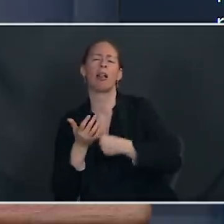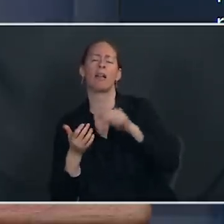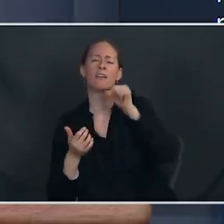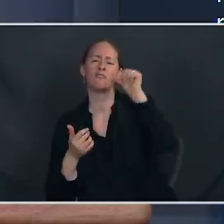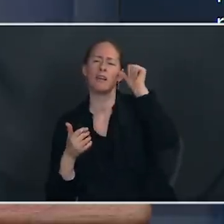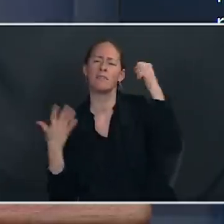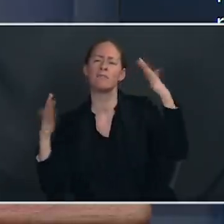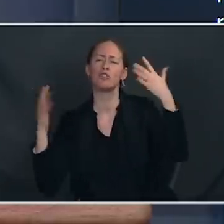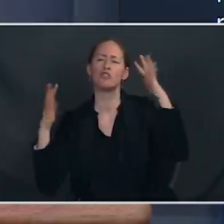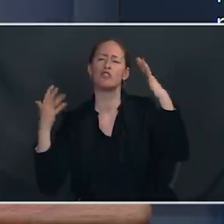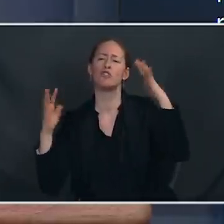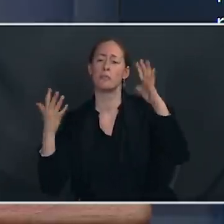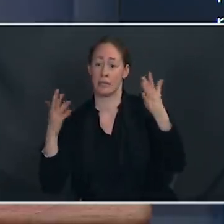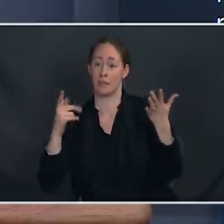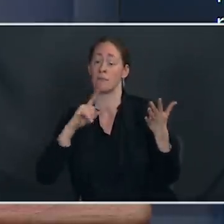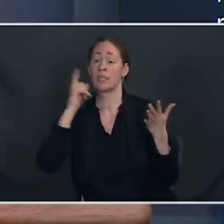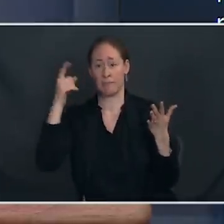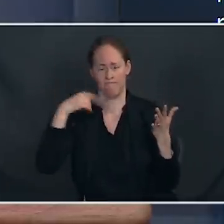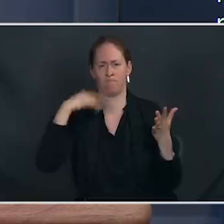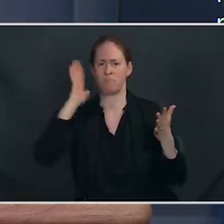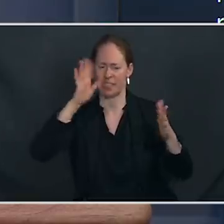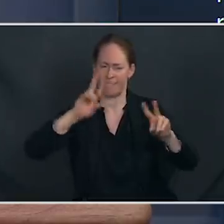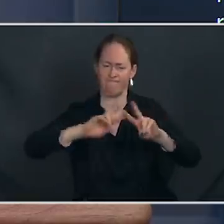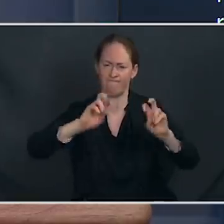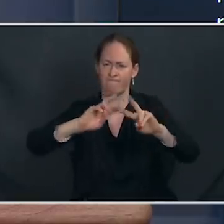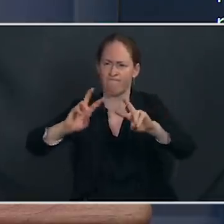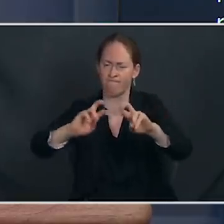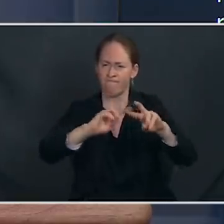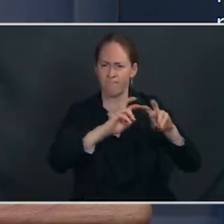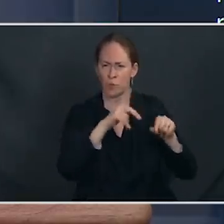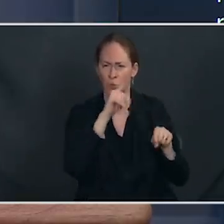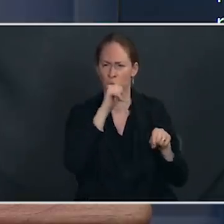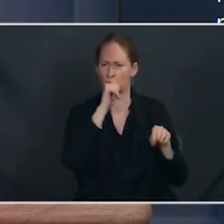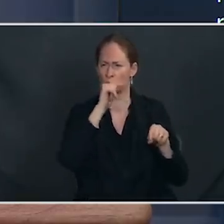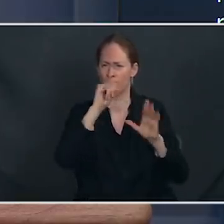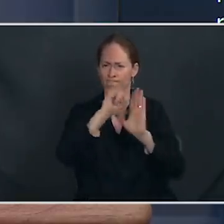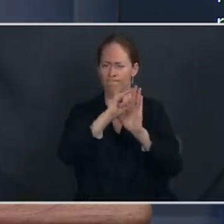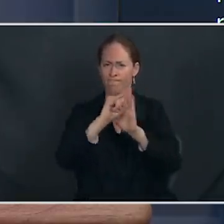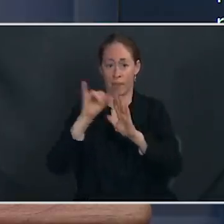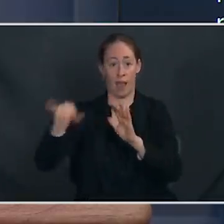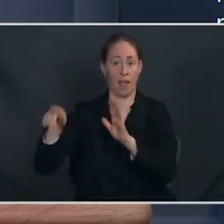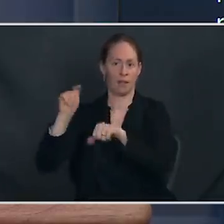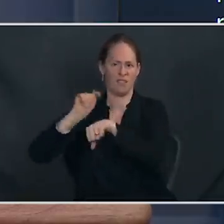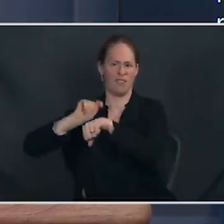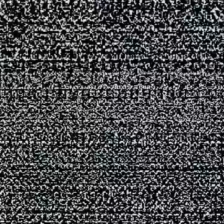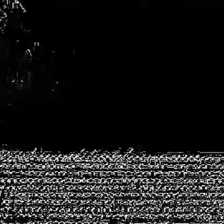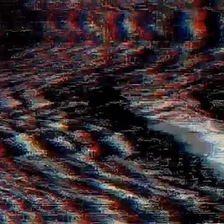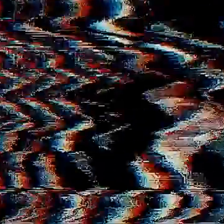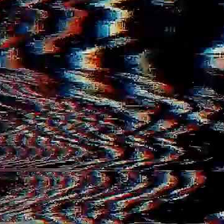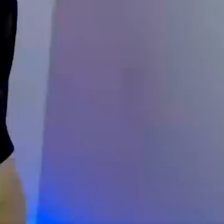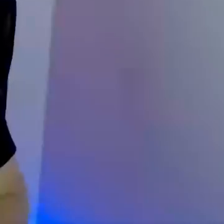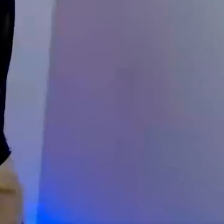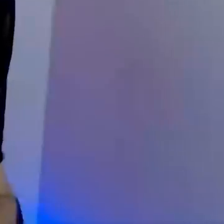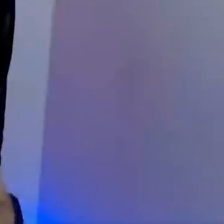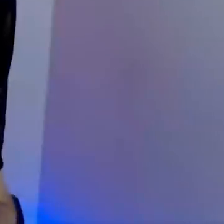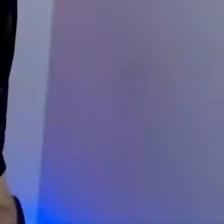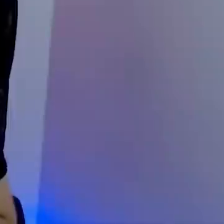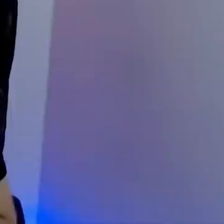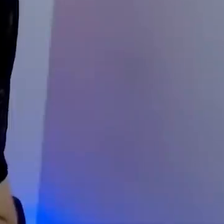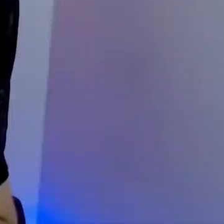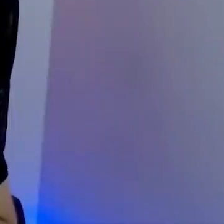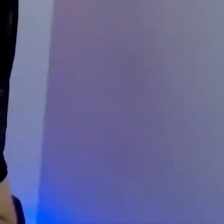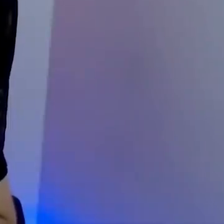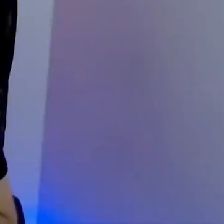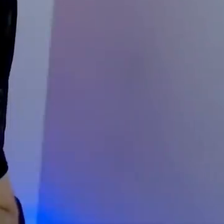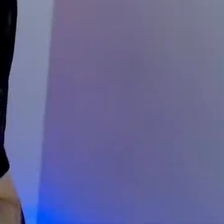be reviewed as a part of the tasking that was done by the national security team. But I don't have anything to preview on it. I'm going to say a few things